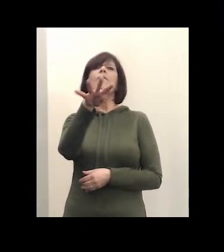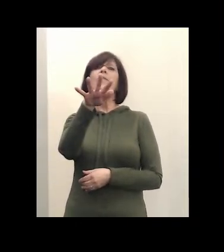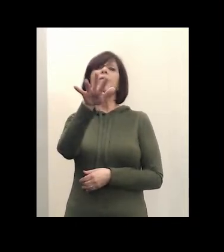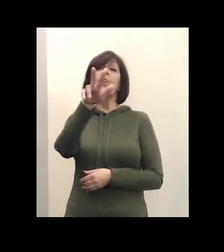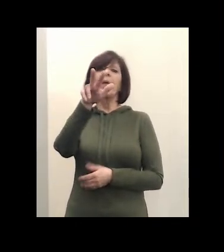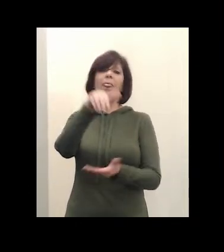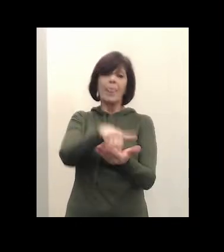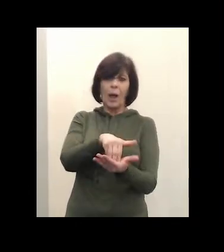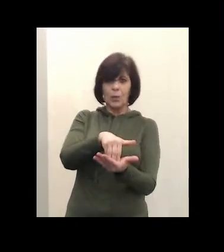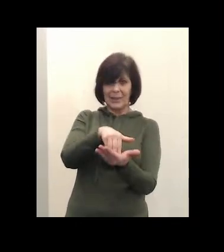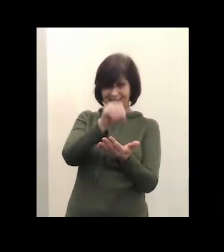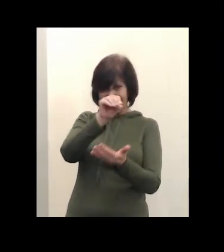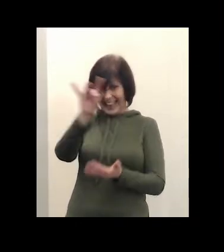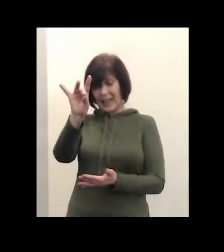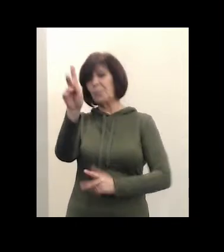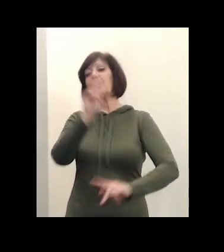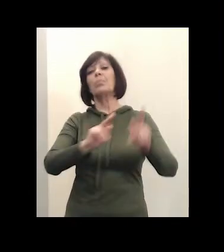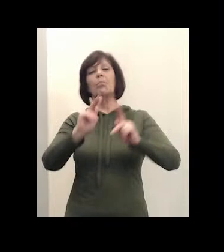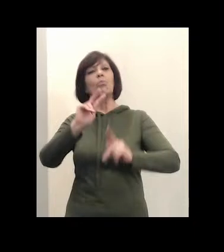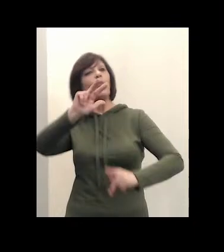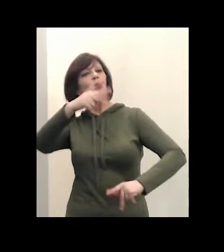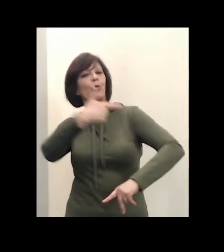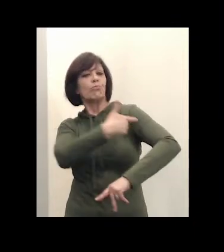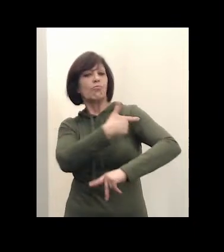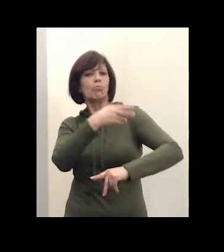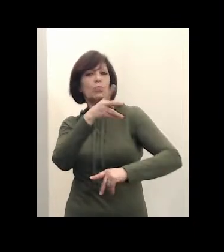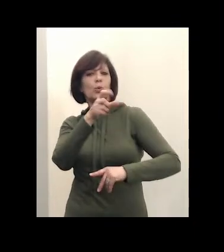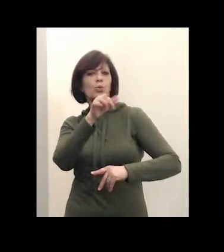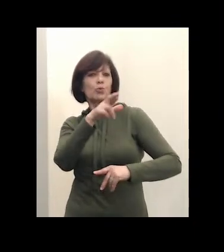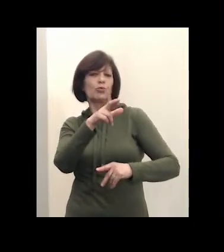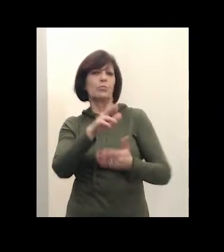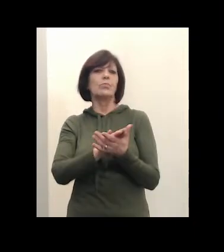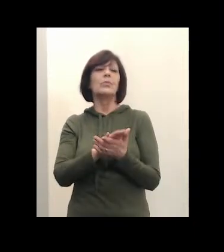453,008 people have gotten a booster dose through the 17th. There were